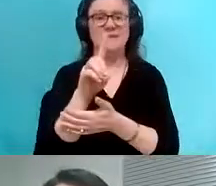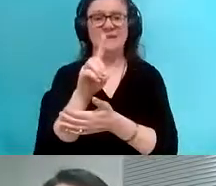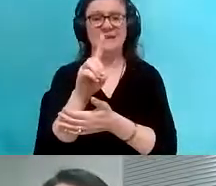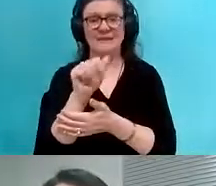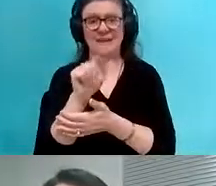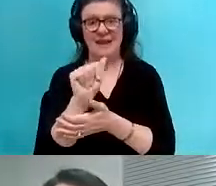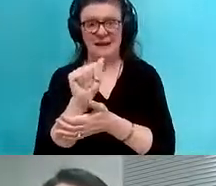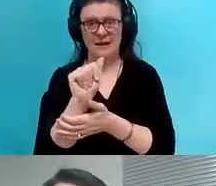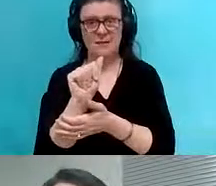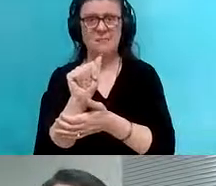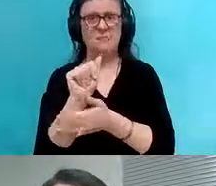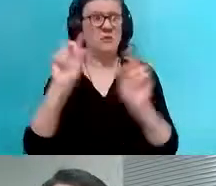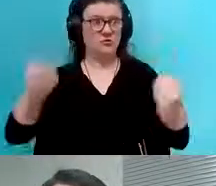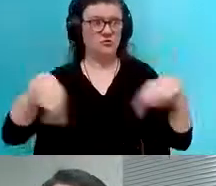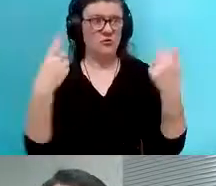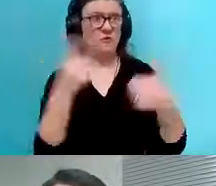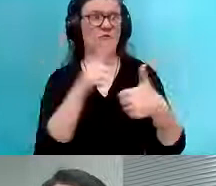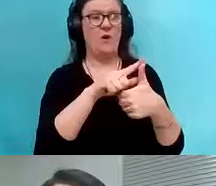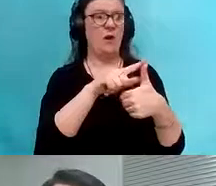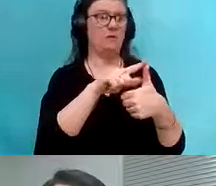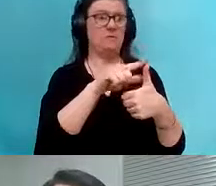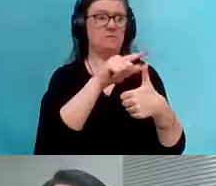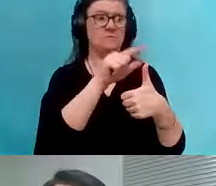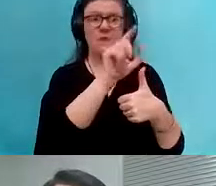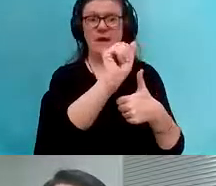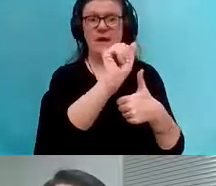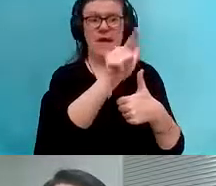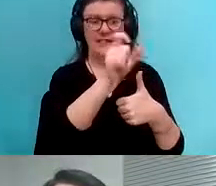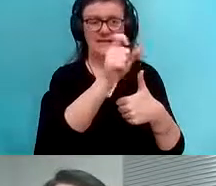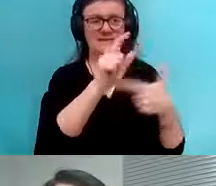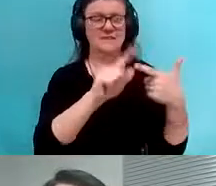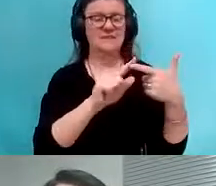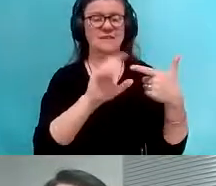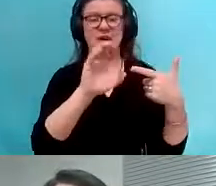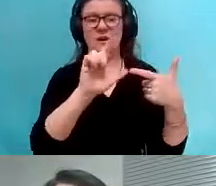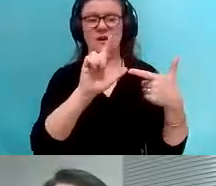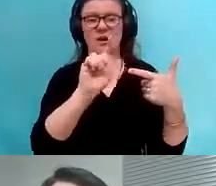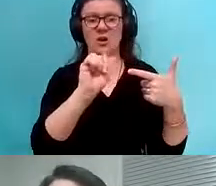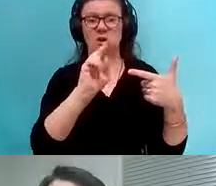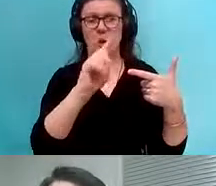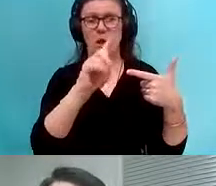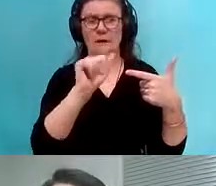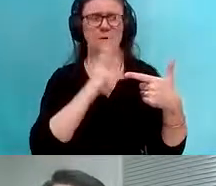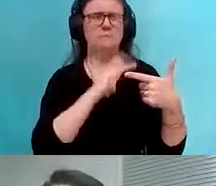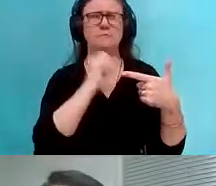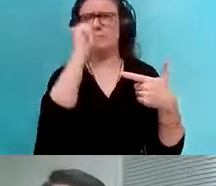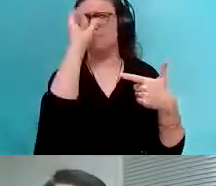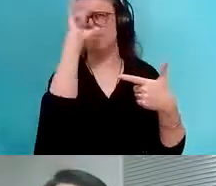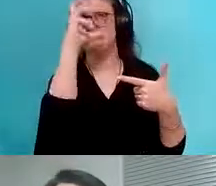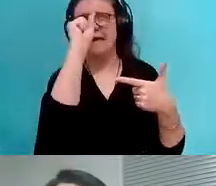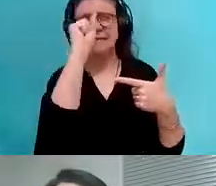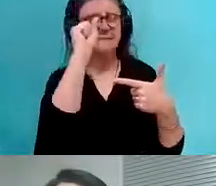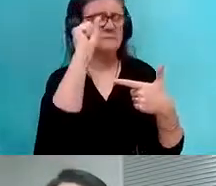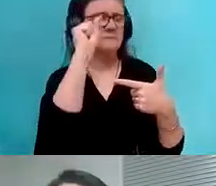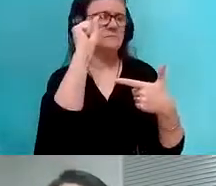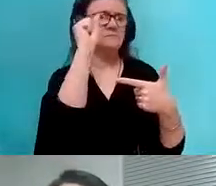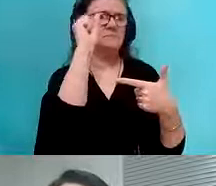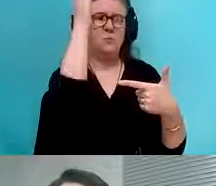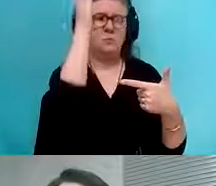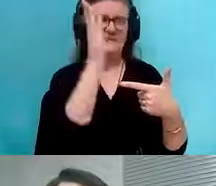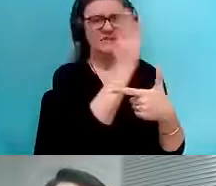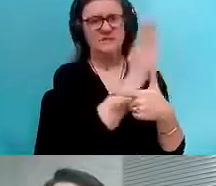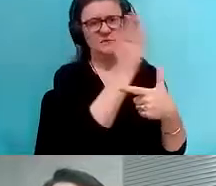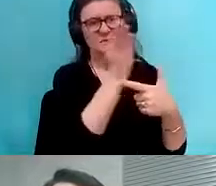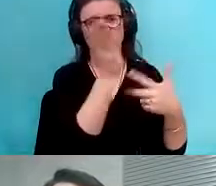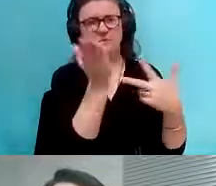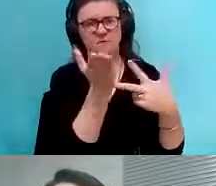two very remarkable examples of inclusive data have been shared by our esteemed panelists today. What